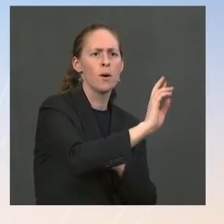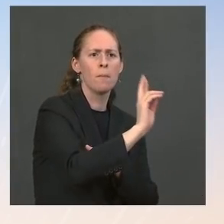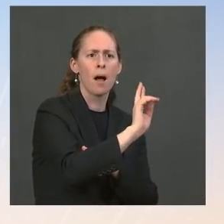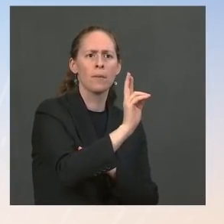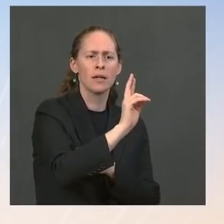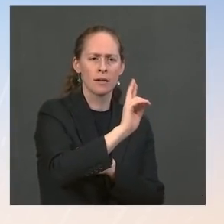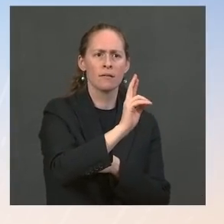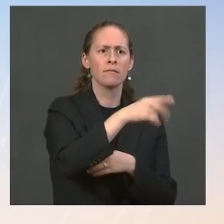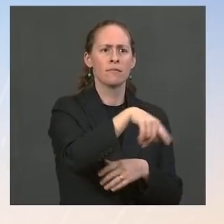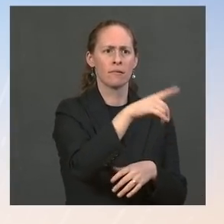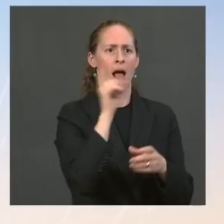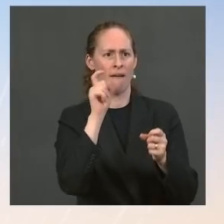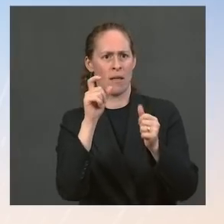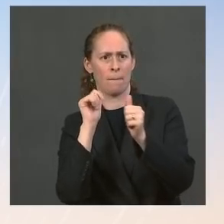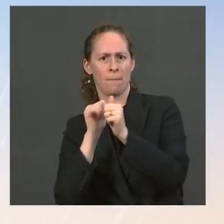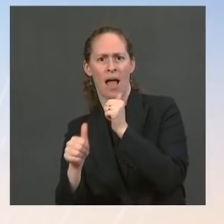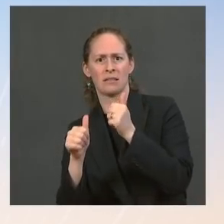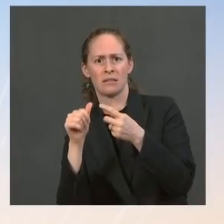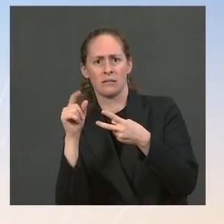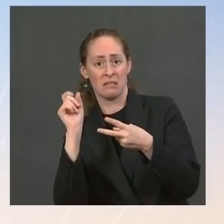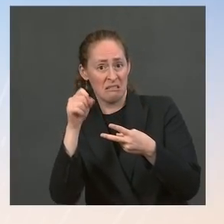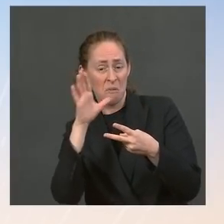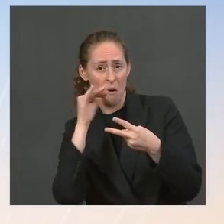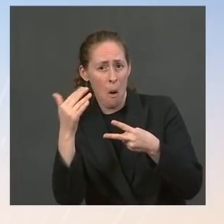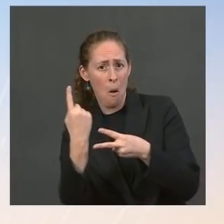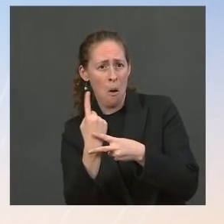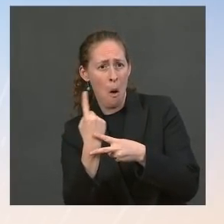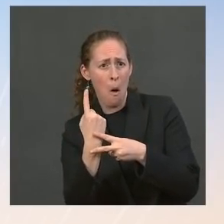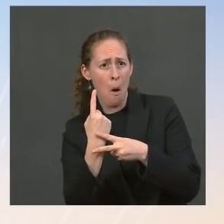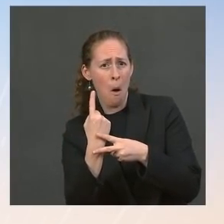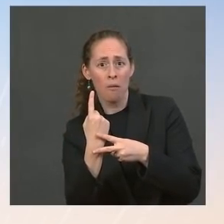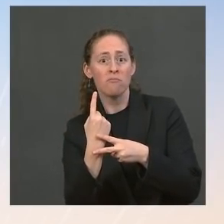merits, that this bill is somehow not